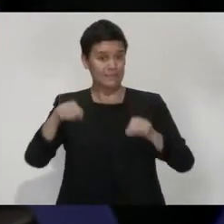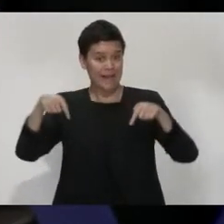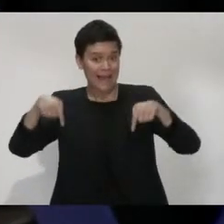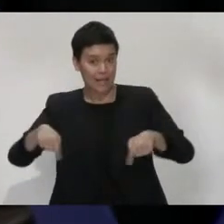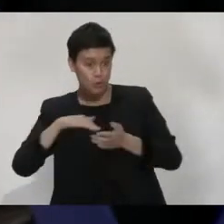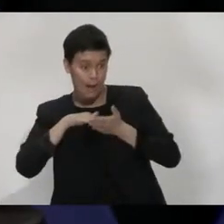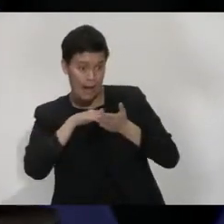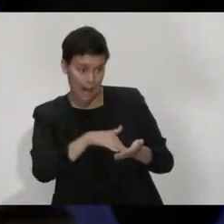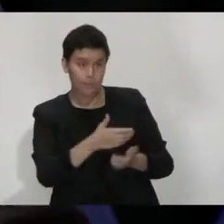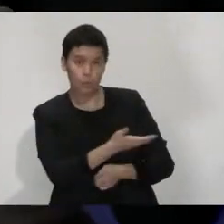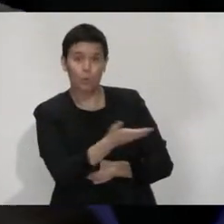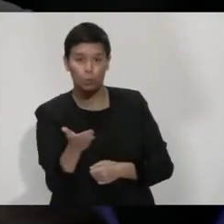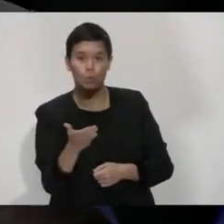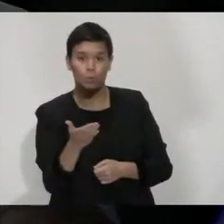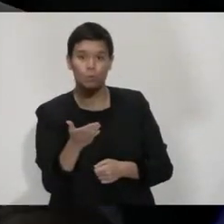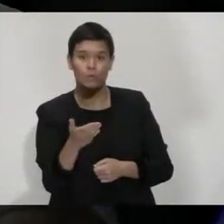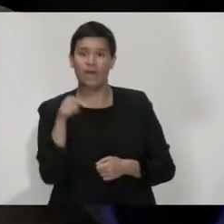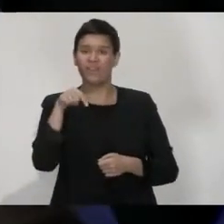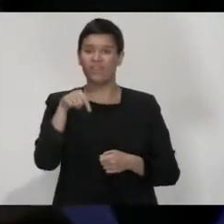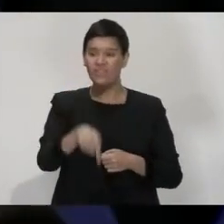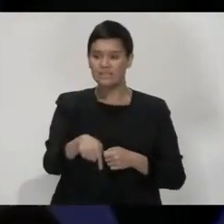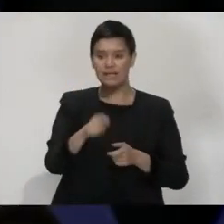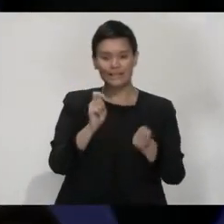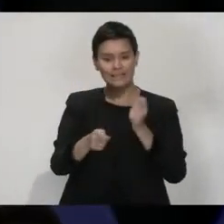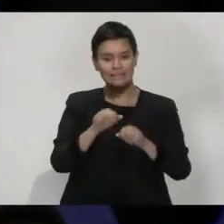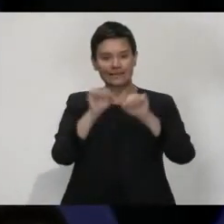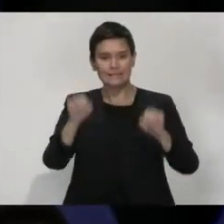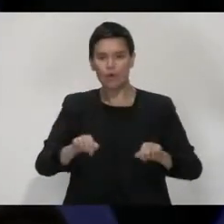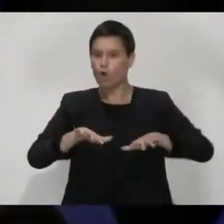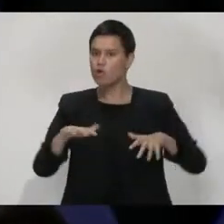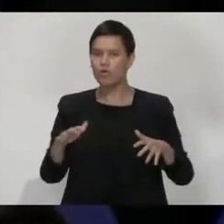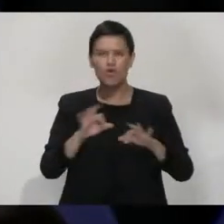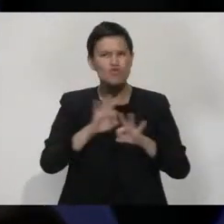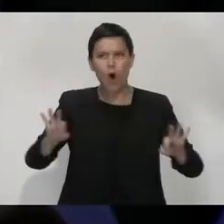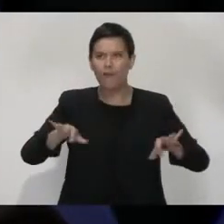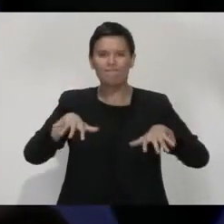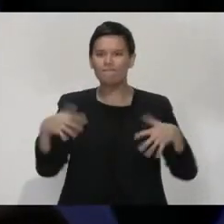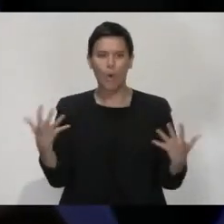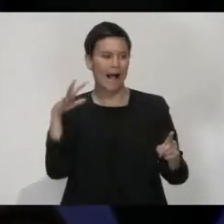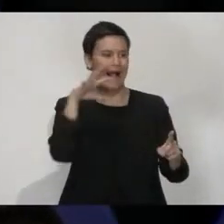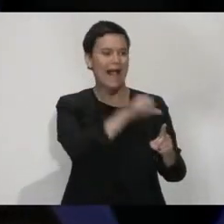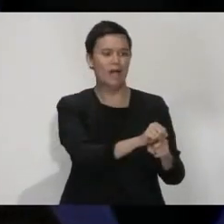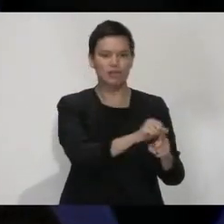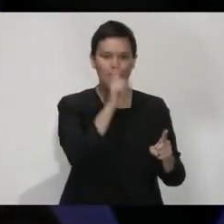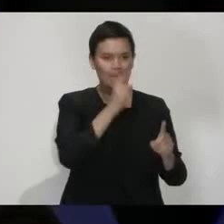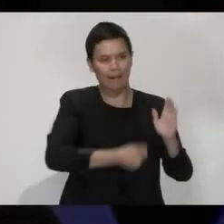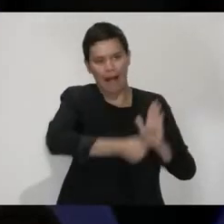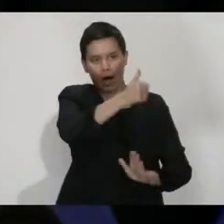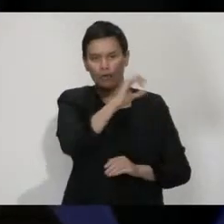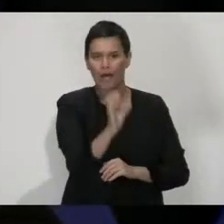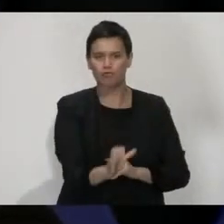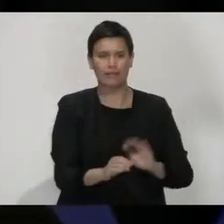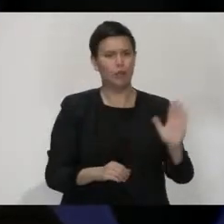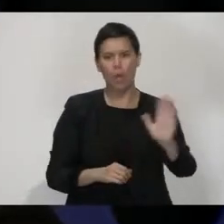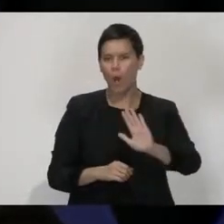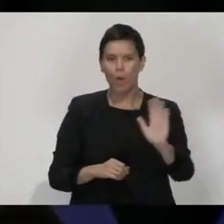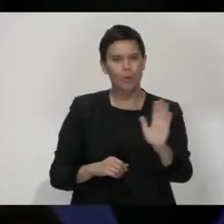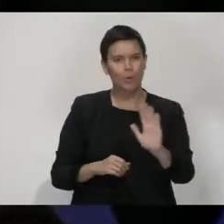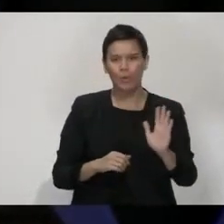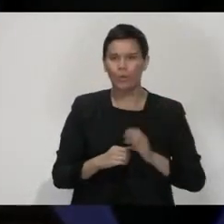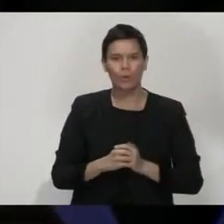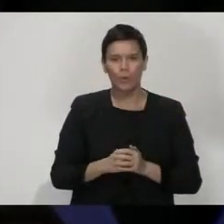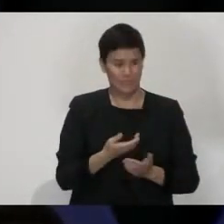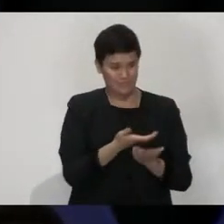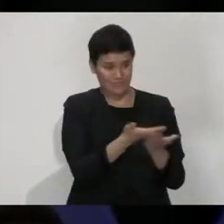exercise about anything, frankly, to do with overstayers. These clinics have been set up to be able to service the communities where we